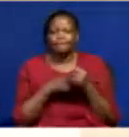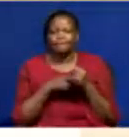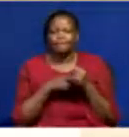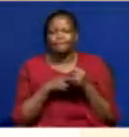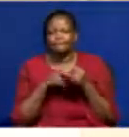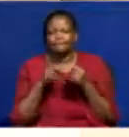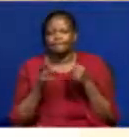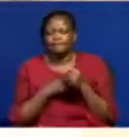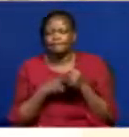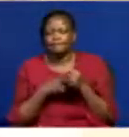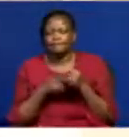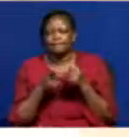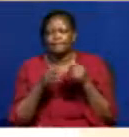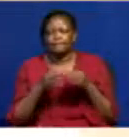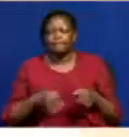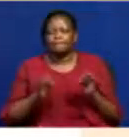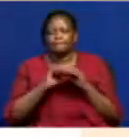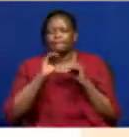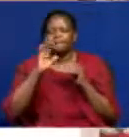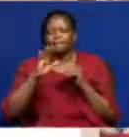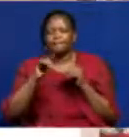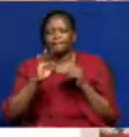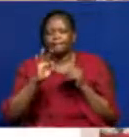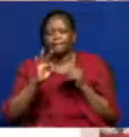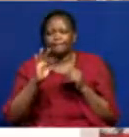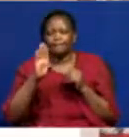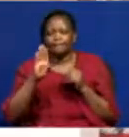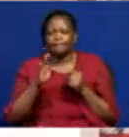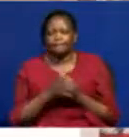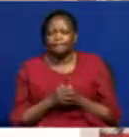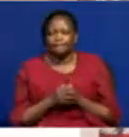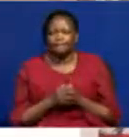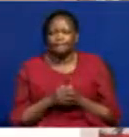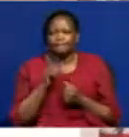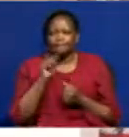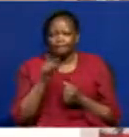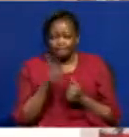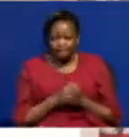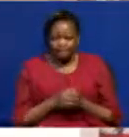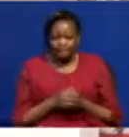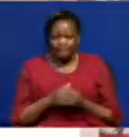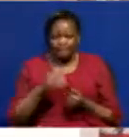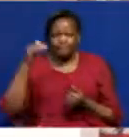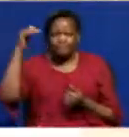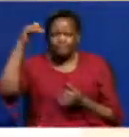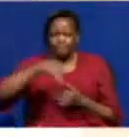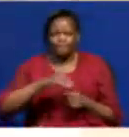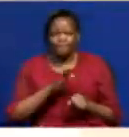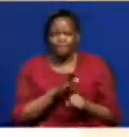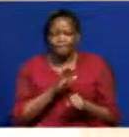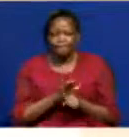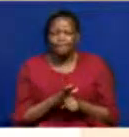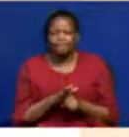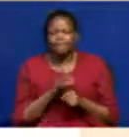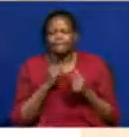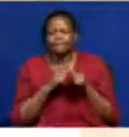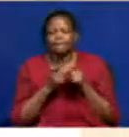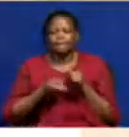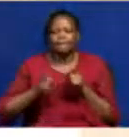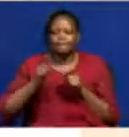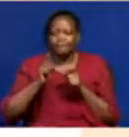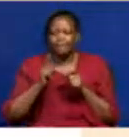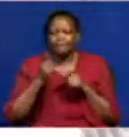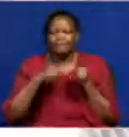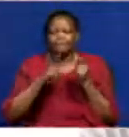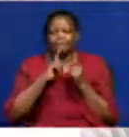140,787 claims worth 35.53 billion shillings. This was a decline in number of claims but an increase in the amount